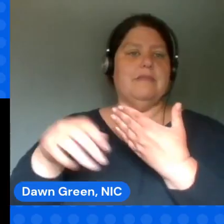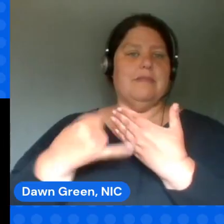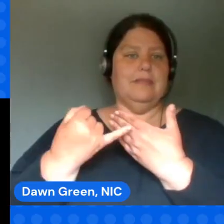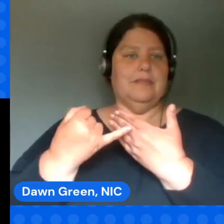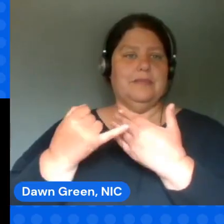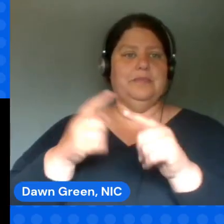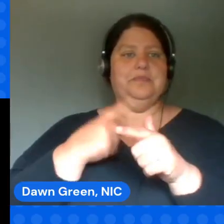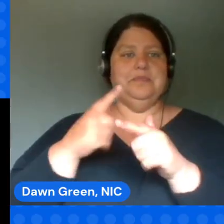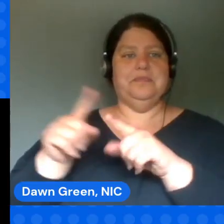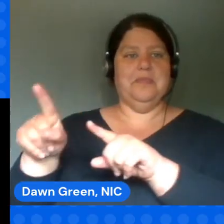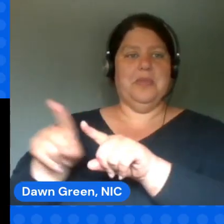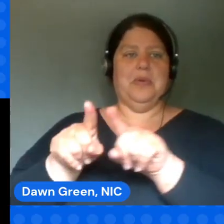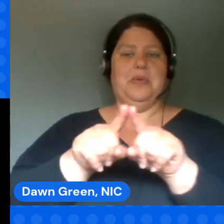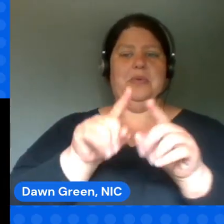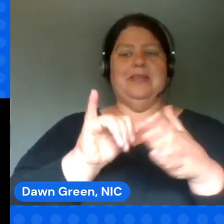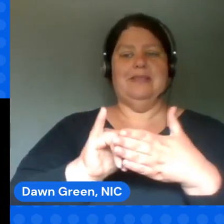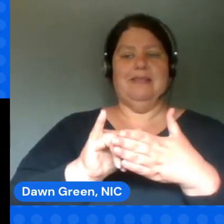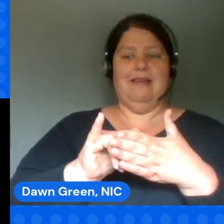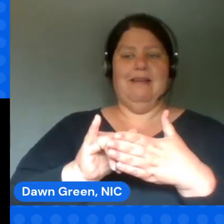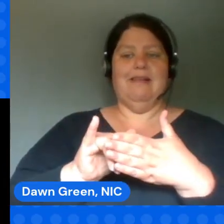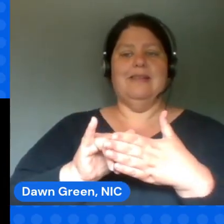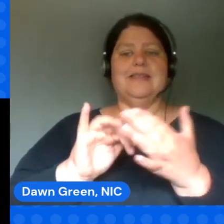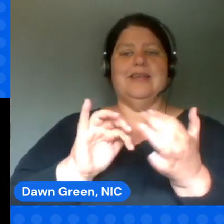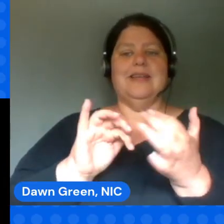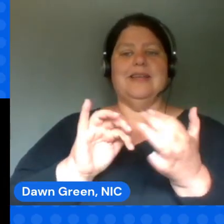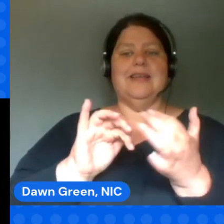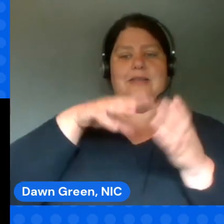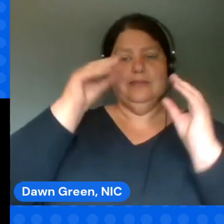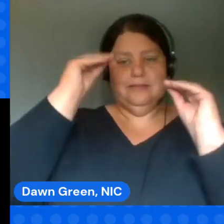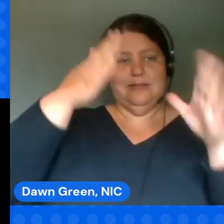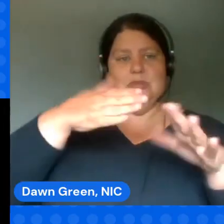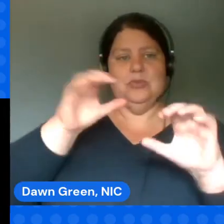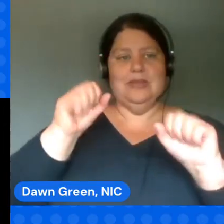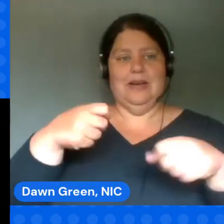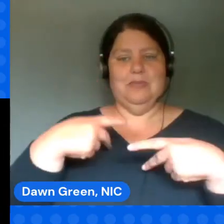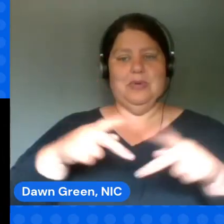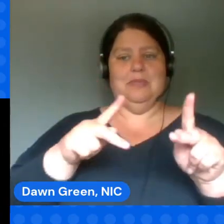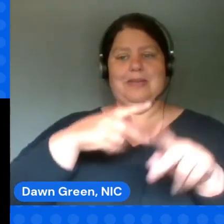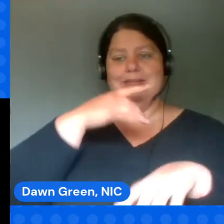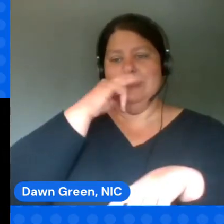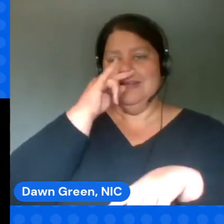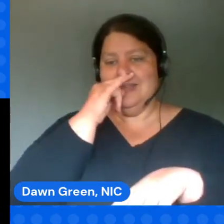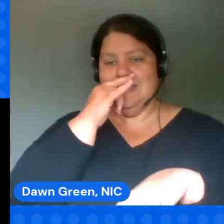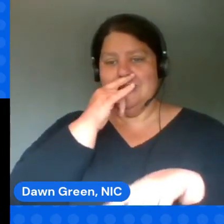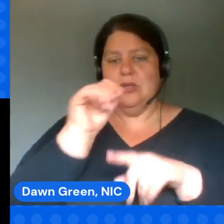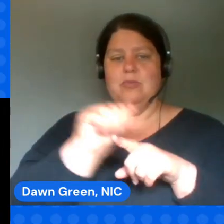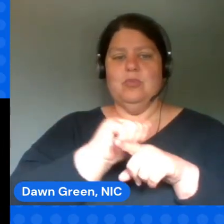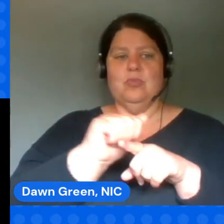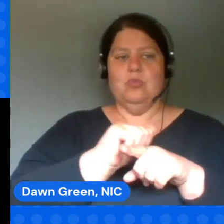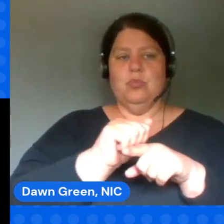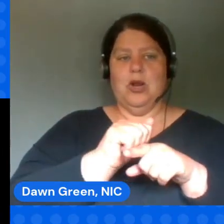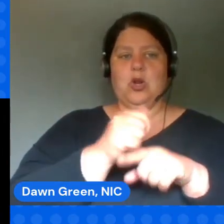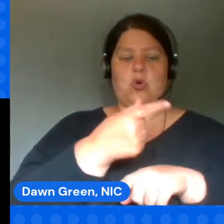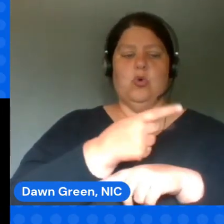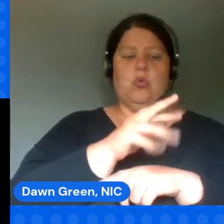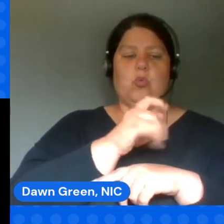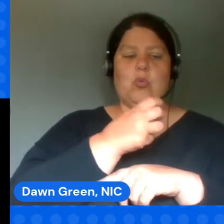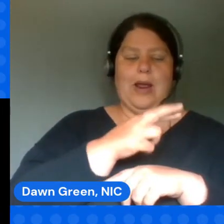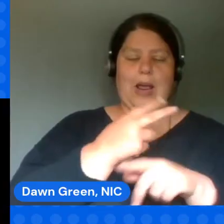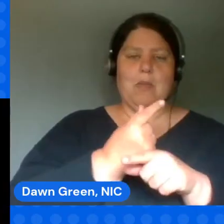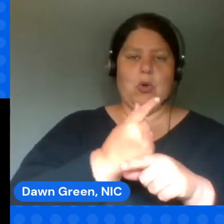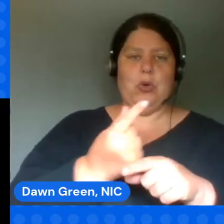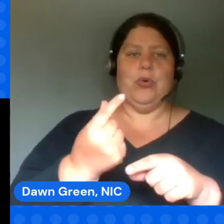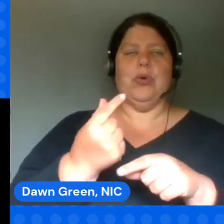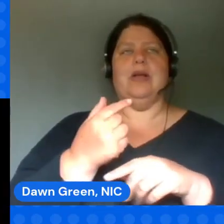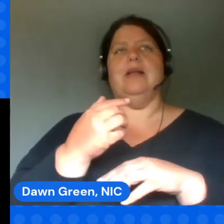it's also a way for the teacher to allow the kids to again practice their grammar skills by using the speaker to thought